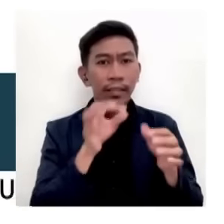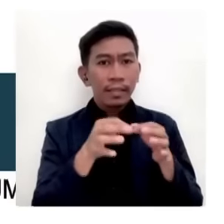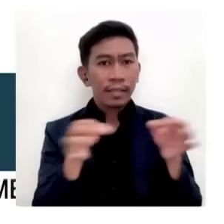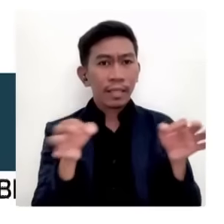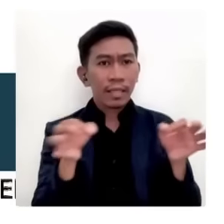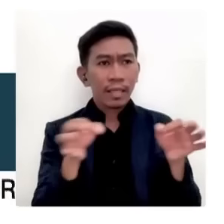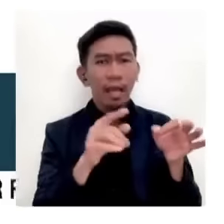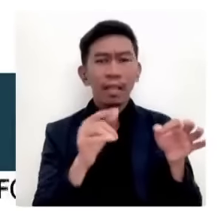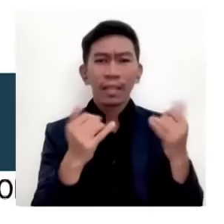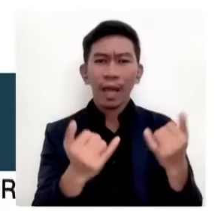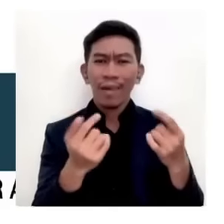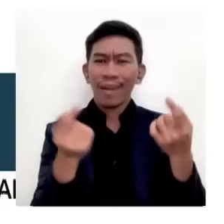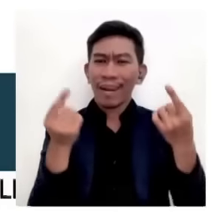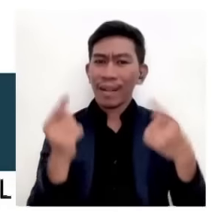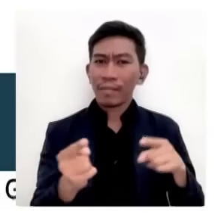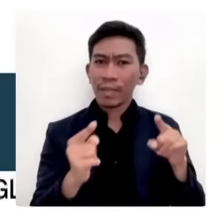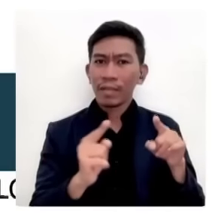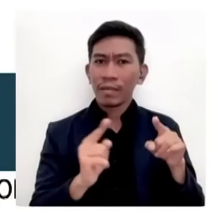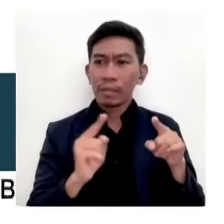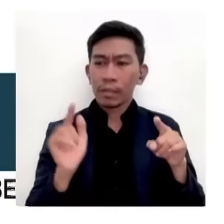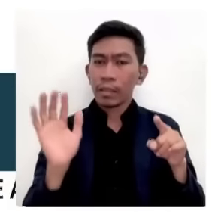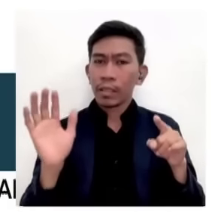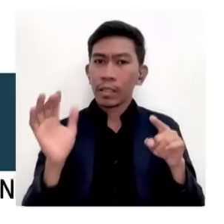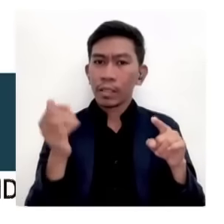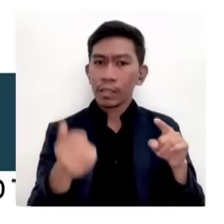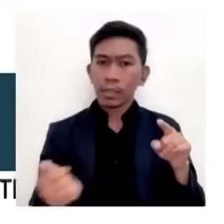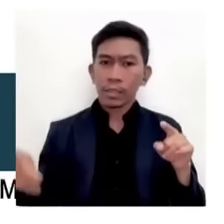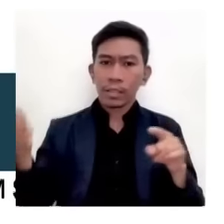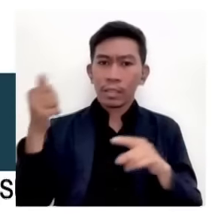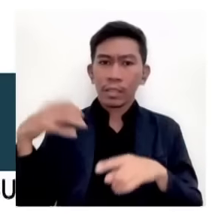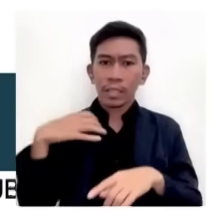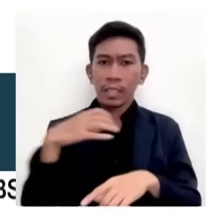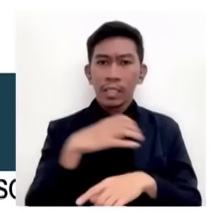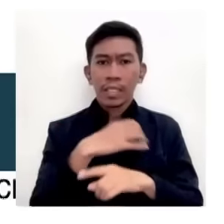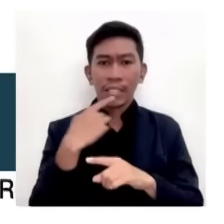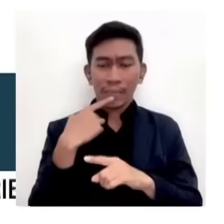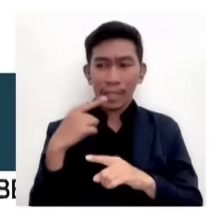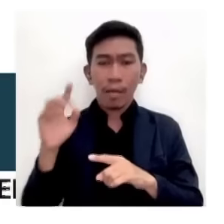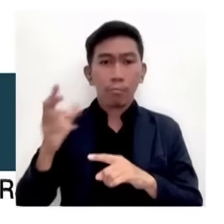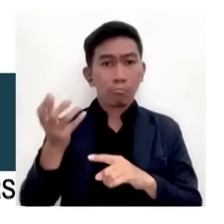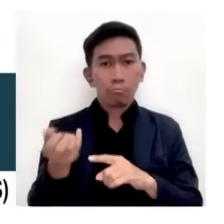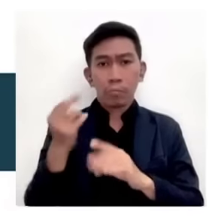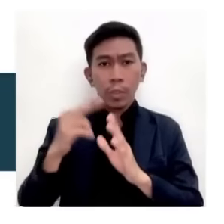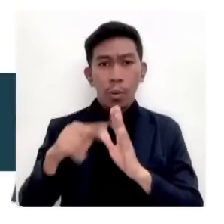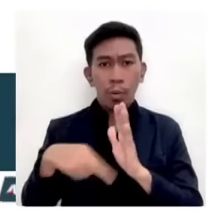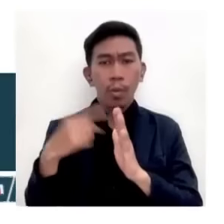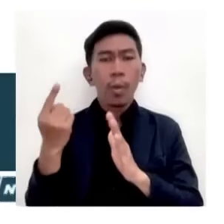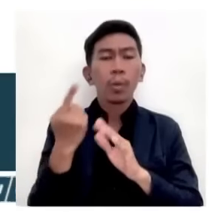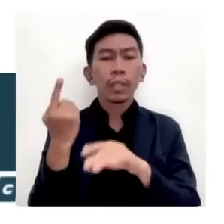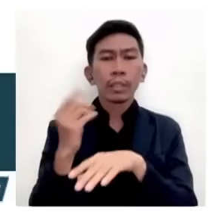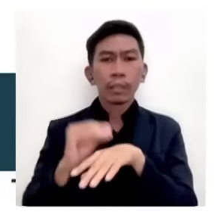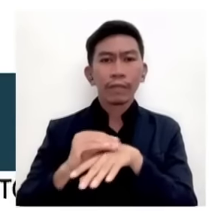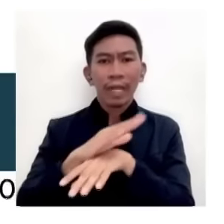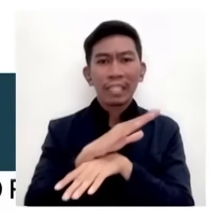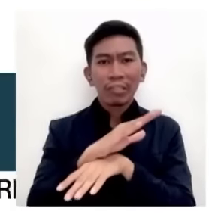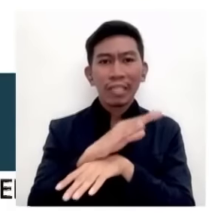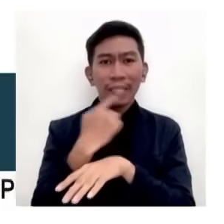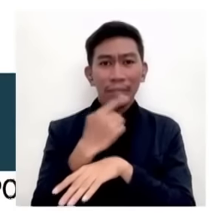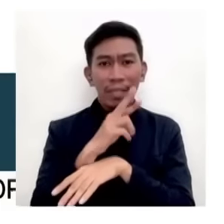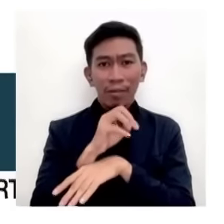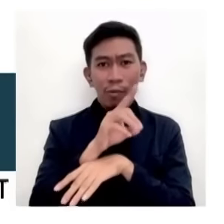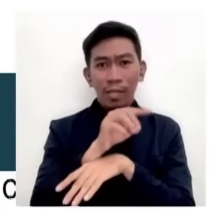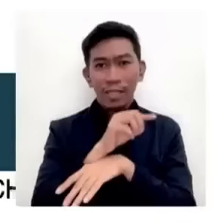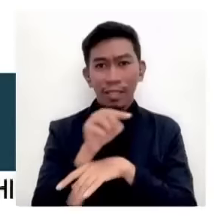where does that statement put what the House Speaker said yesterday, that his role was merely advisory? Well, it came